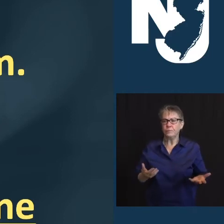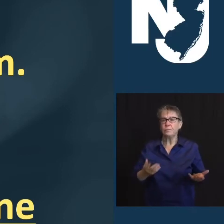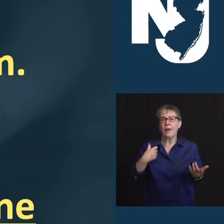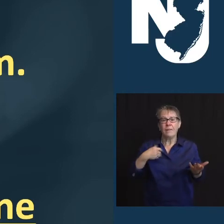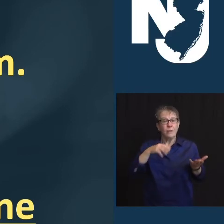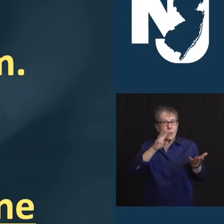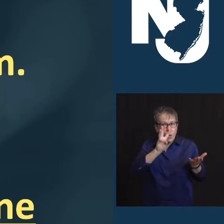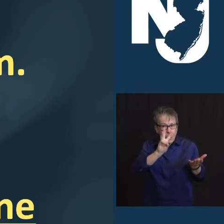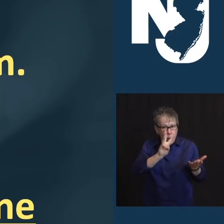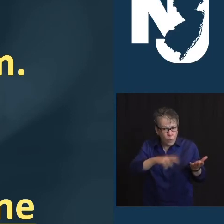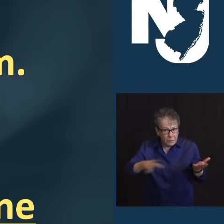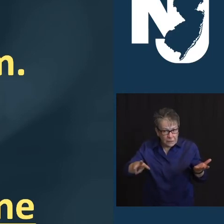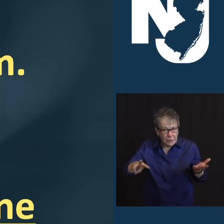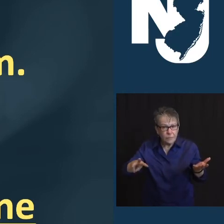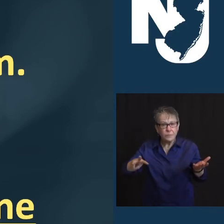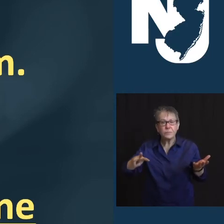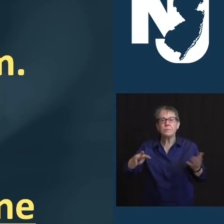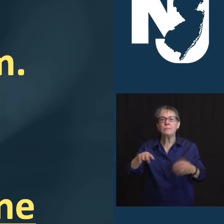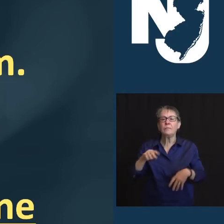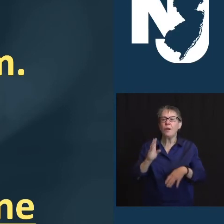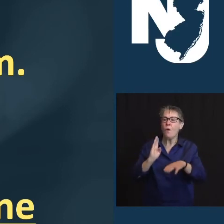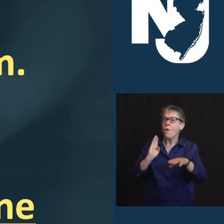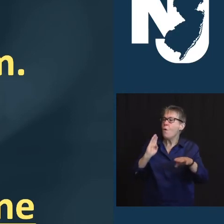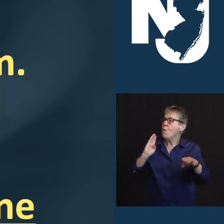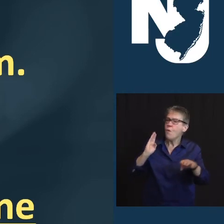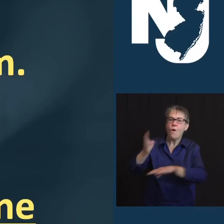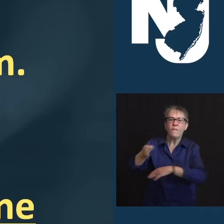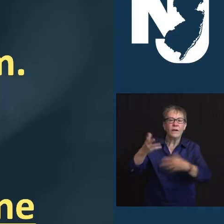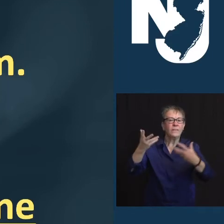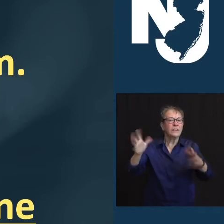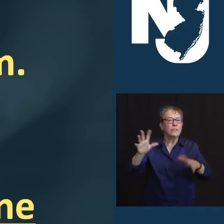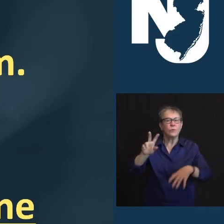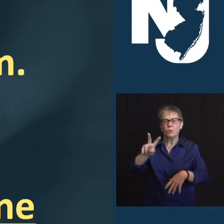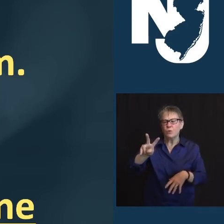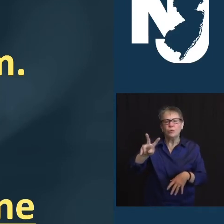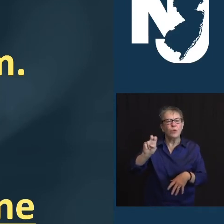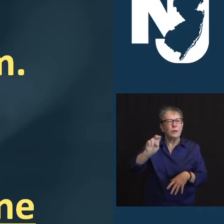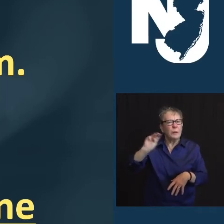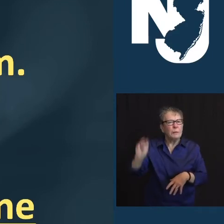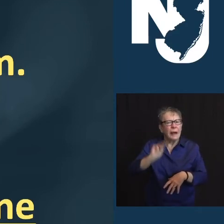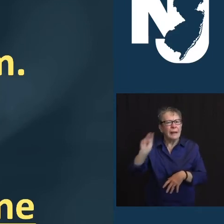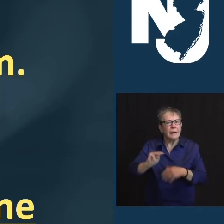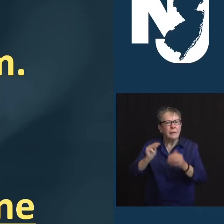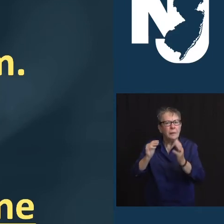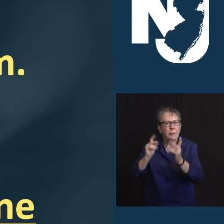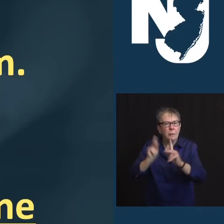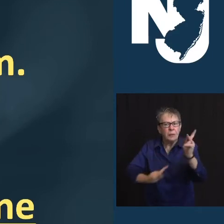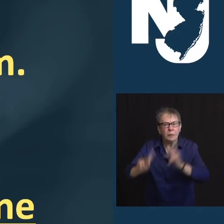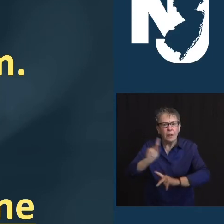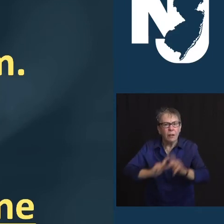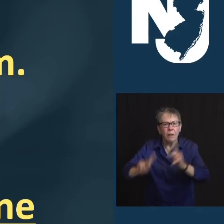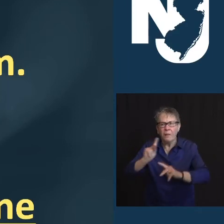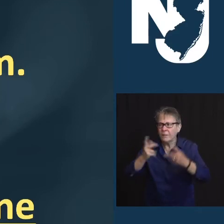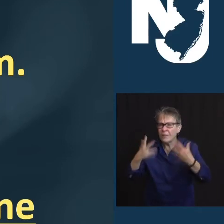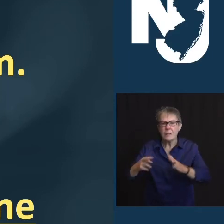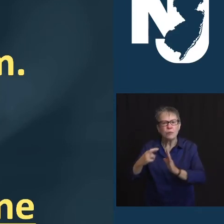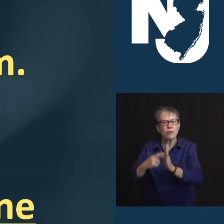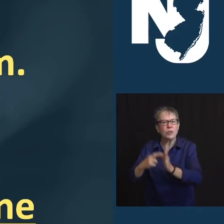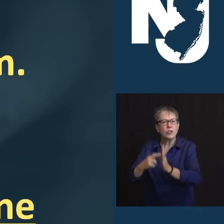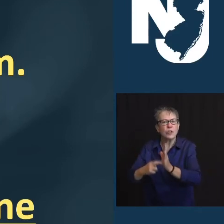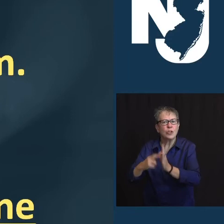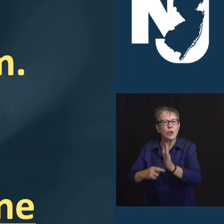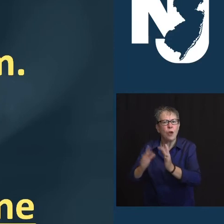2,098,659. So please would ask you to have patience. I know already that hundreds of folks have been pre-registered via the